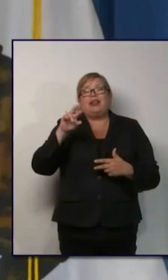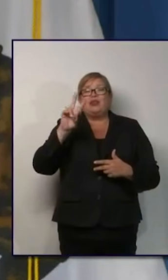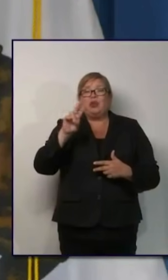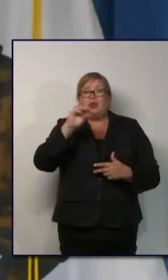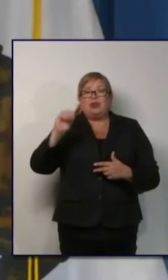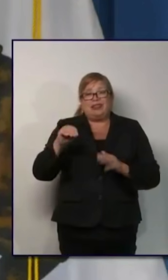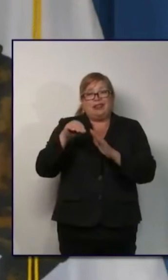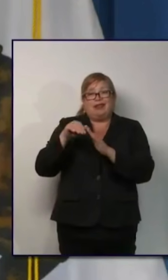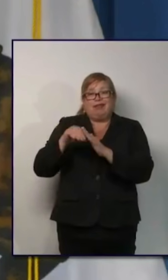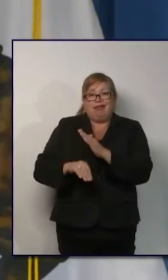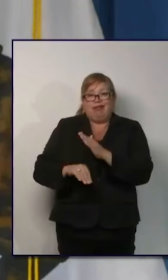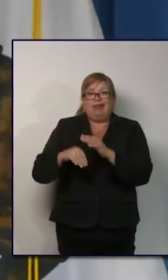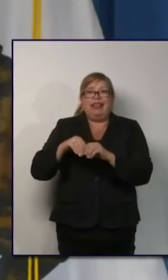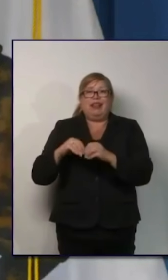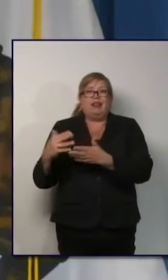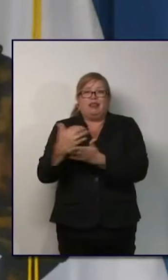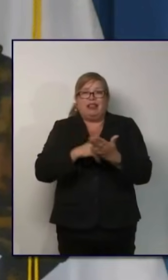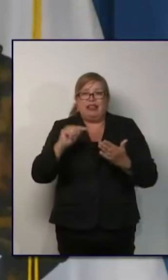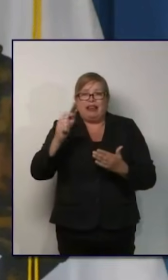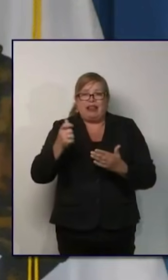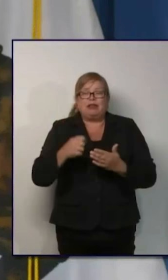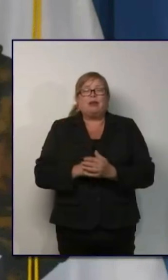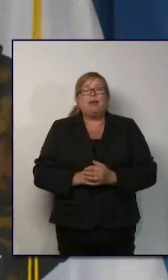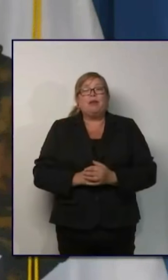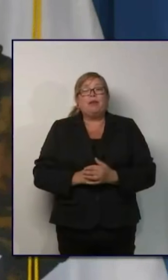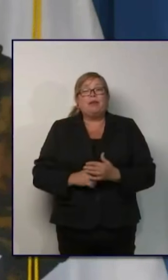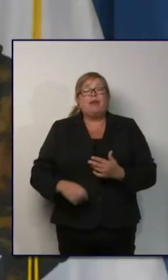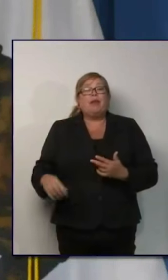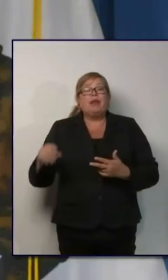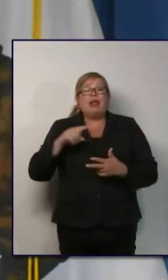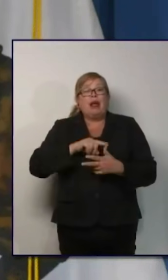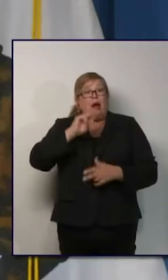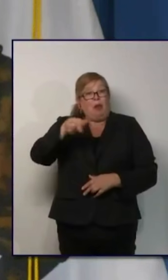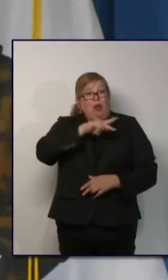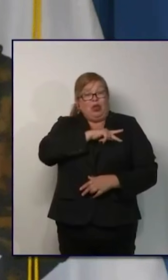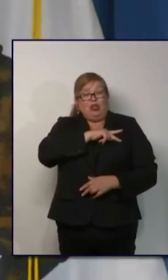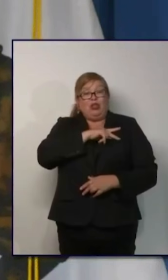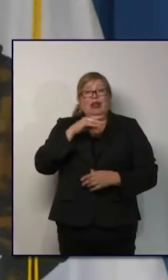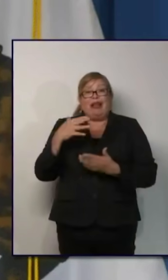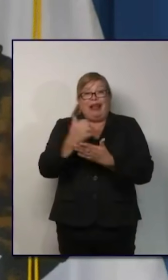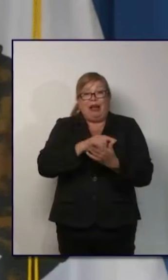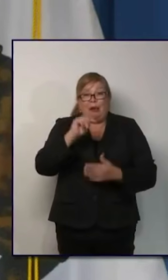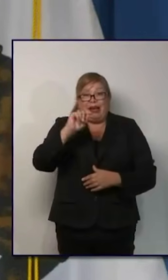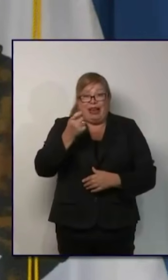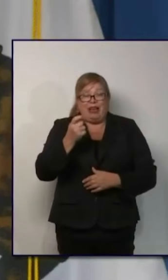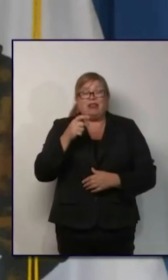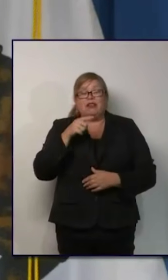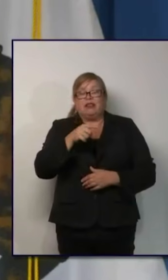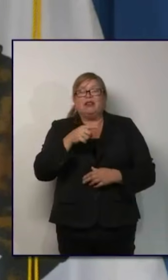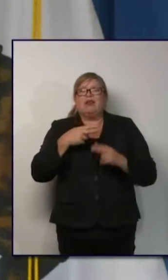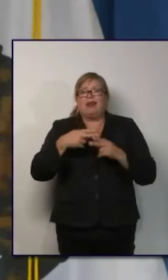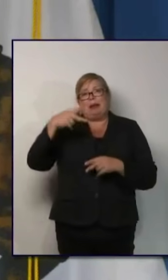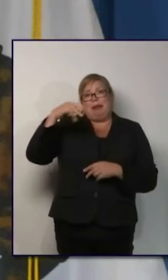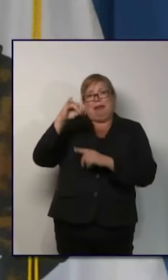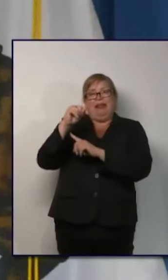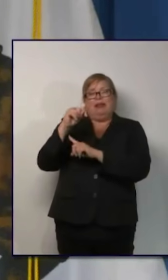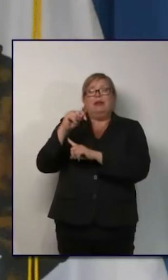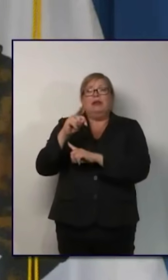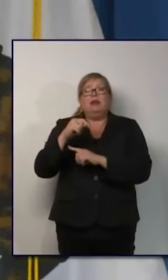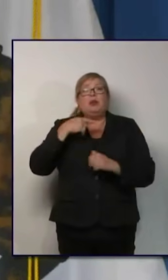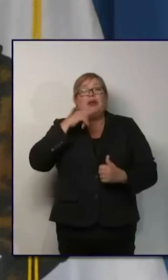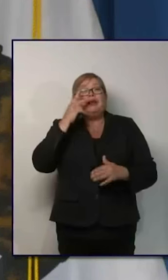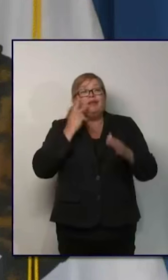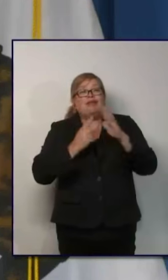27.2%. We're projecting a personal income tax, the PIT, as it's referred to in budget language, to decline by